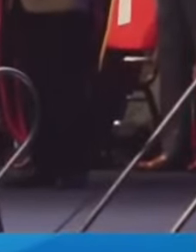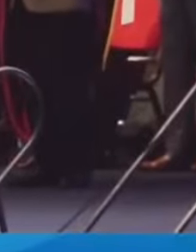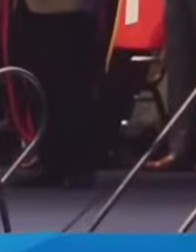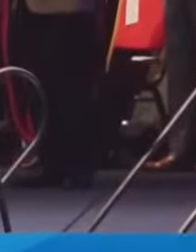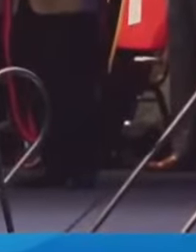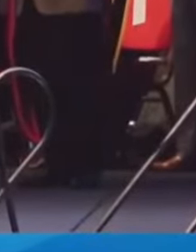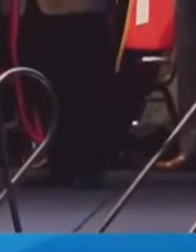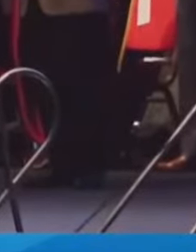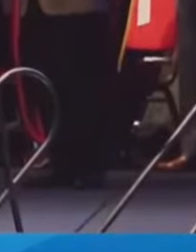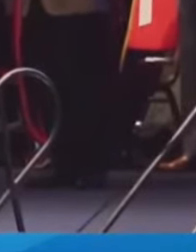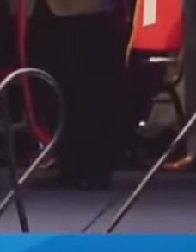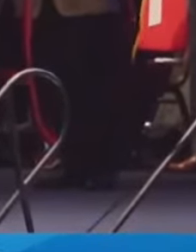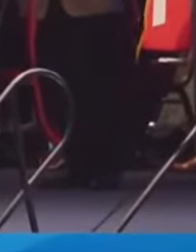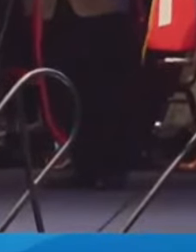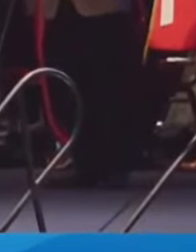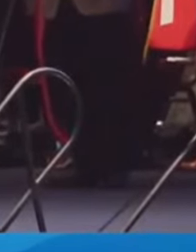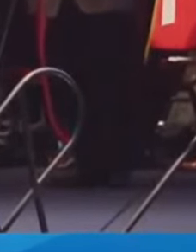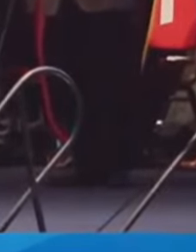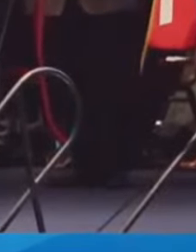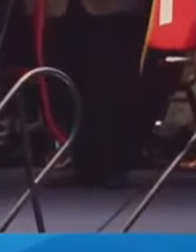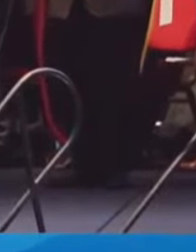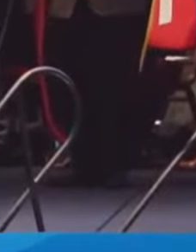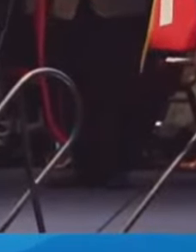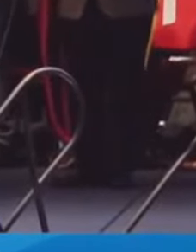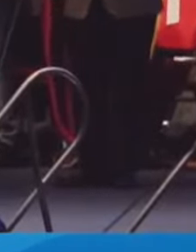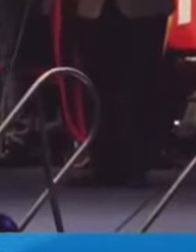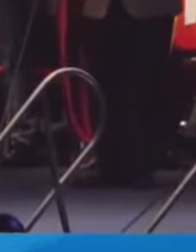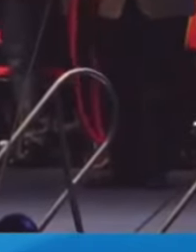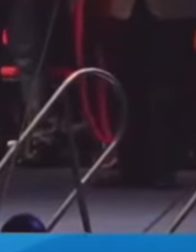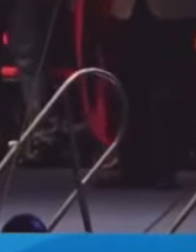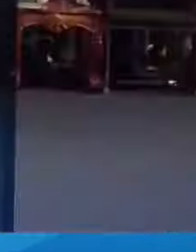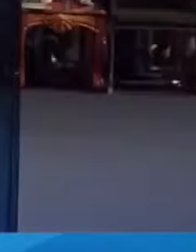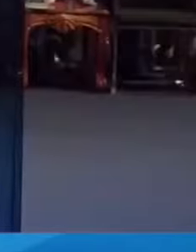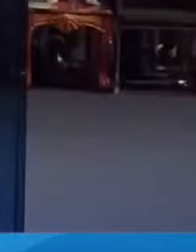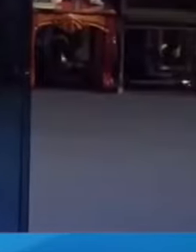you my heart